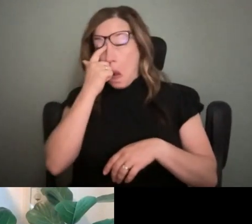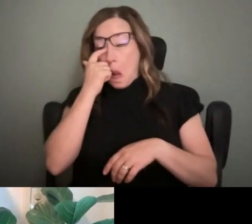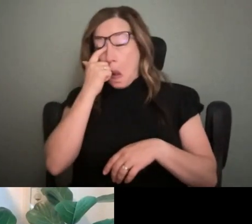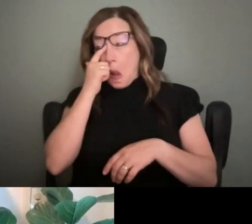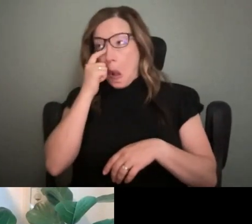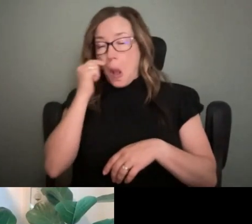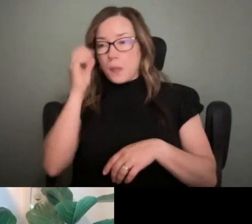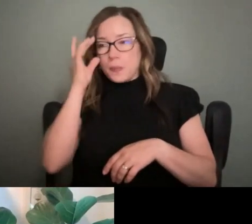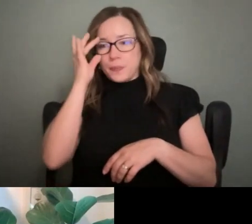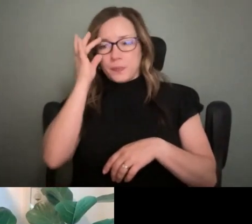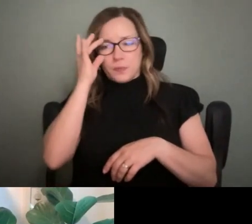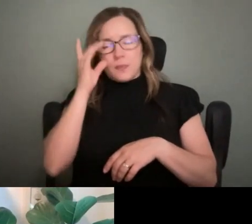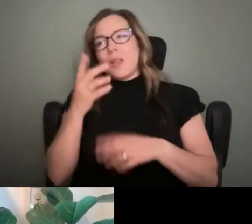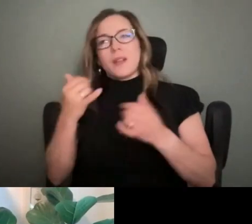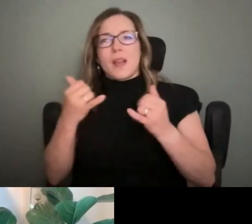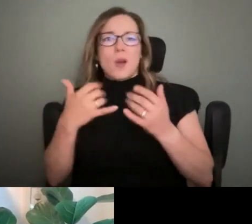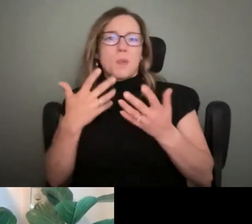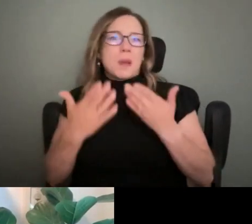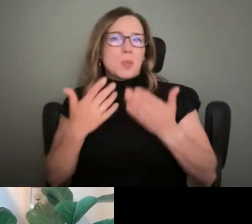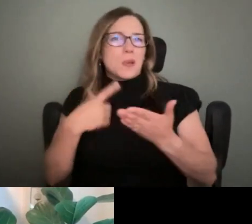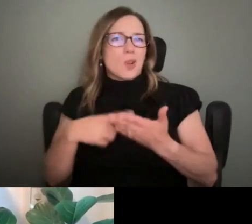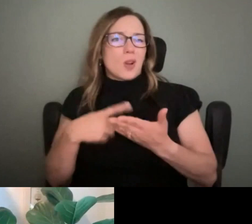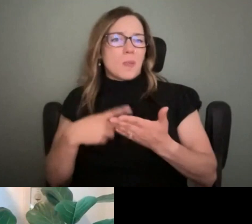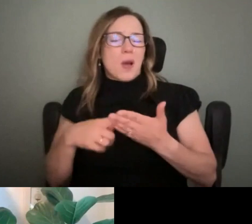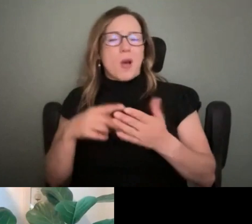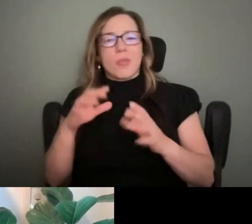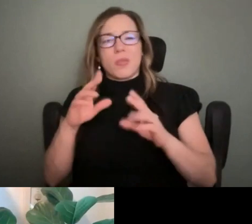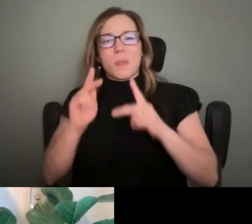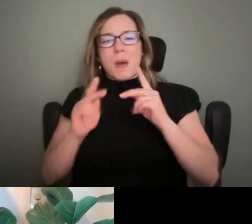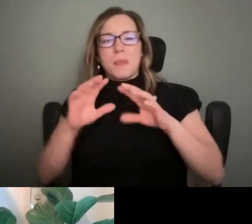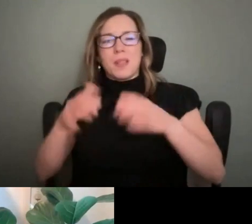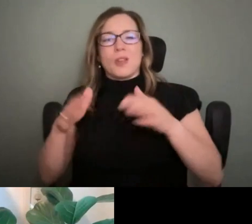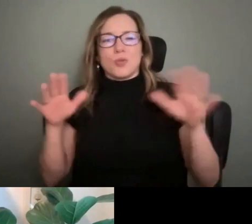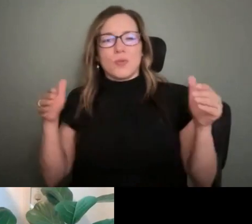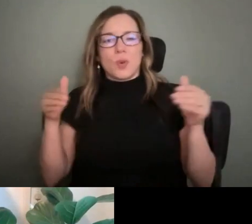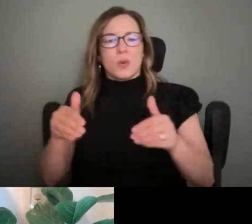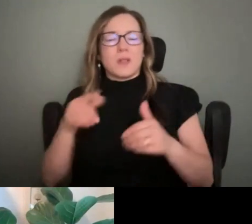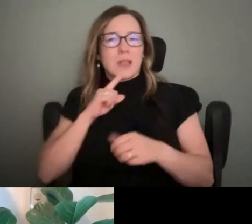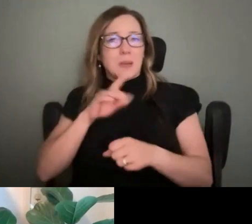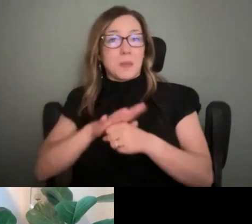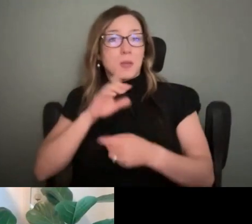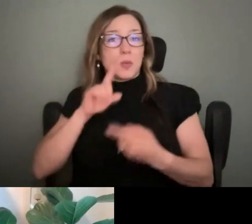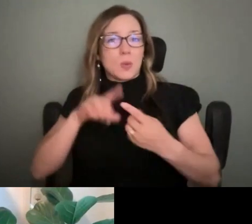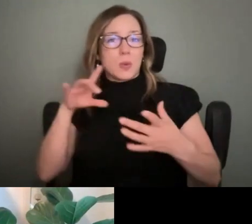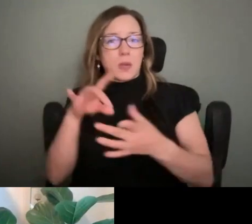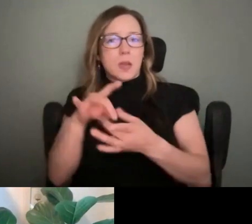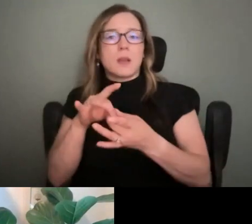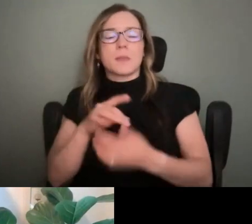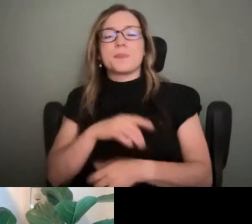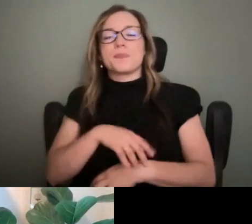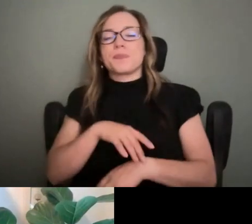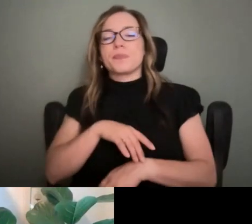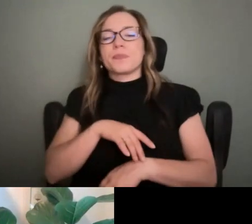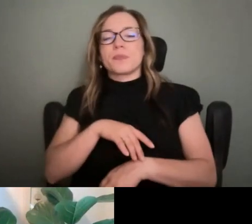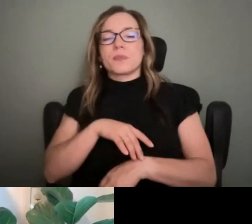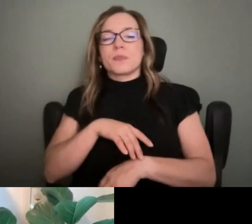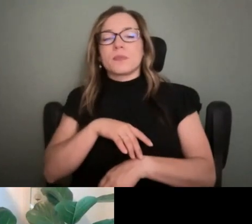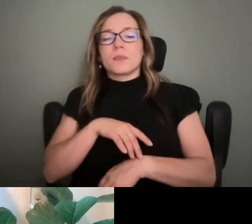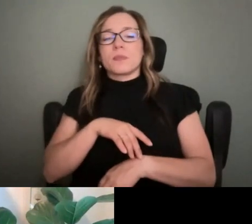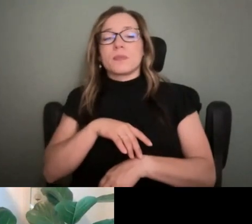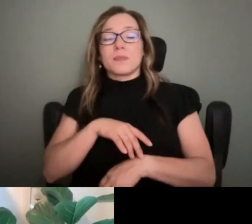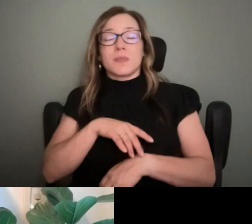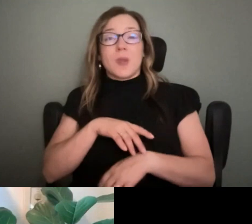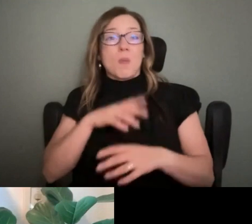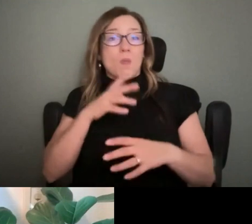to talk about kind of the population focus of Commit to Connect, kind of the aims with regard to reaching both the aging